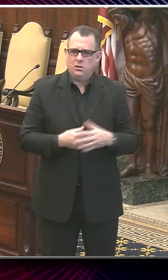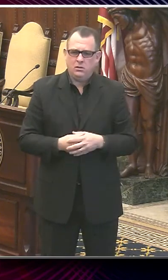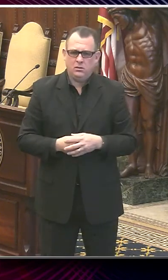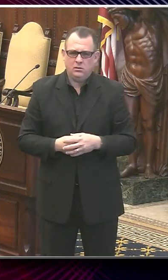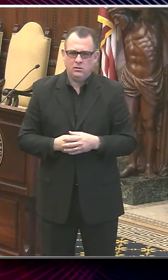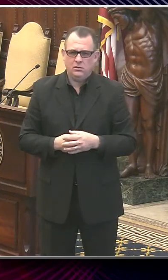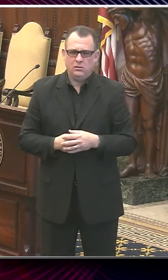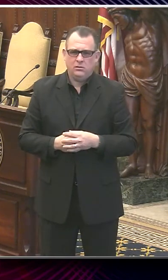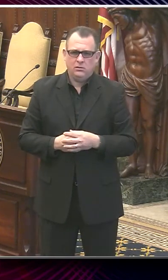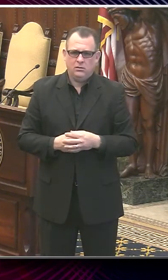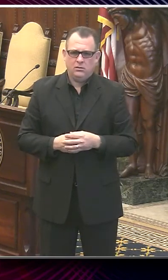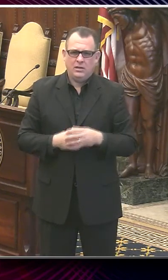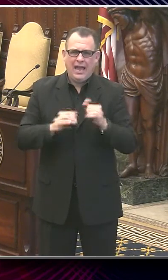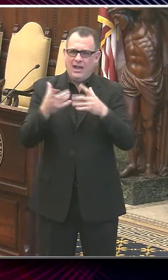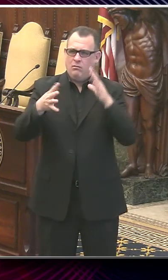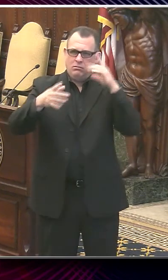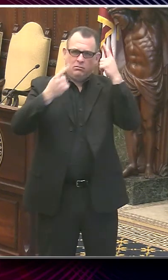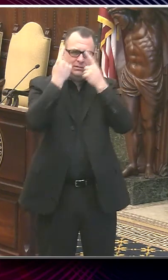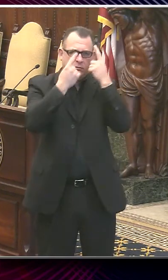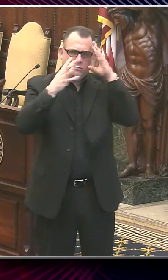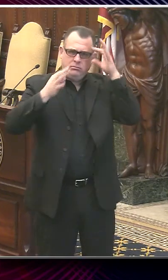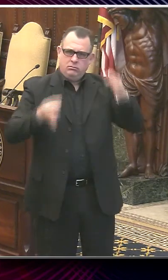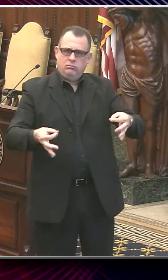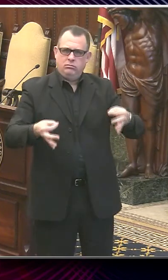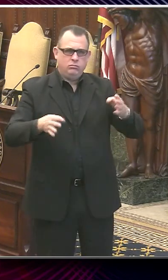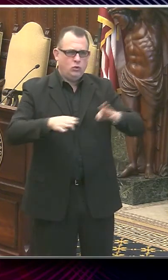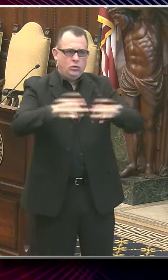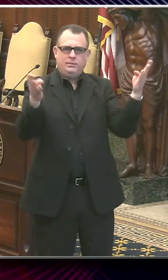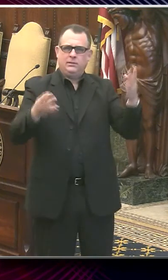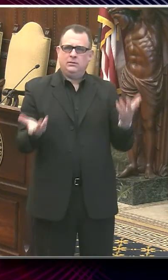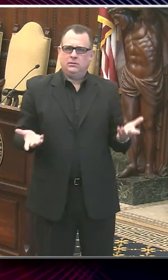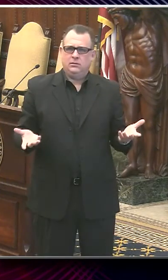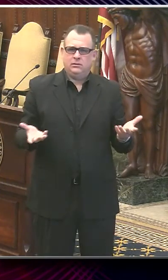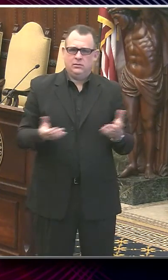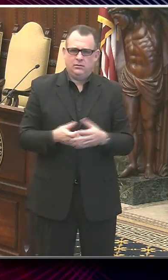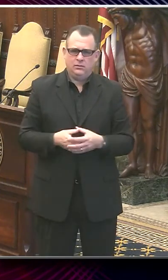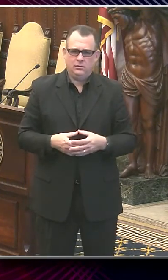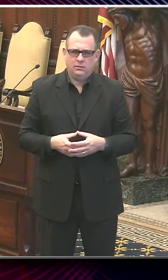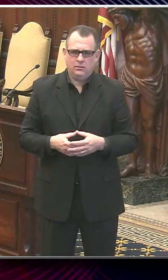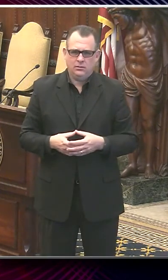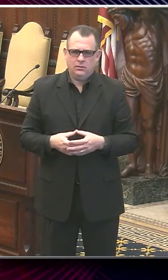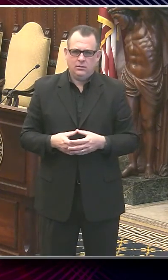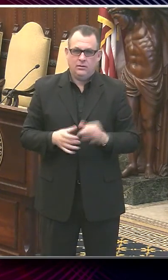how will it be determined whether they're allowed to open with? Well, currently these